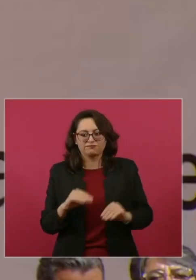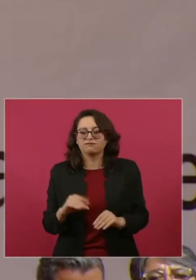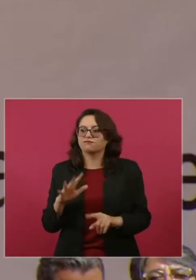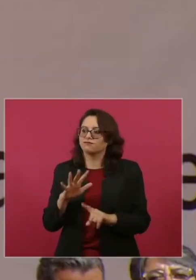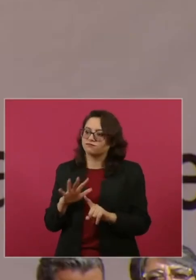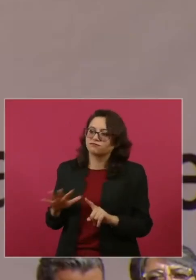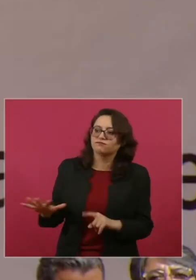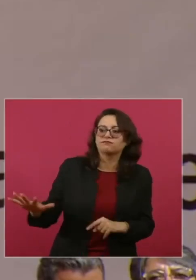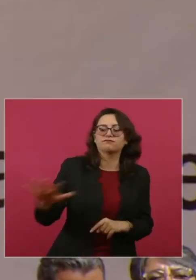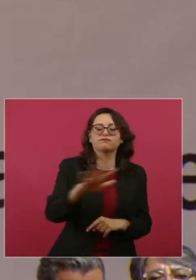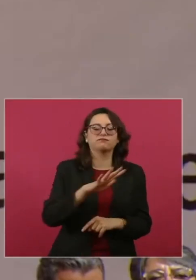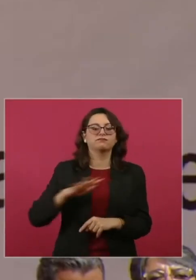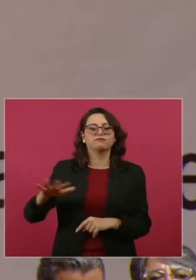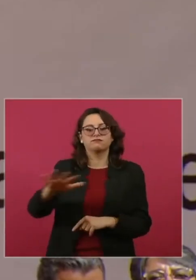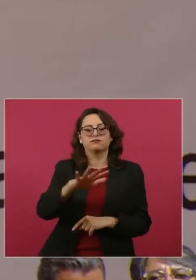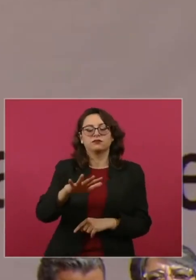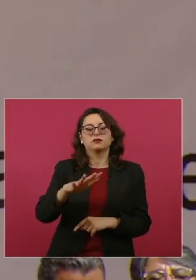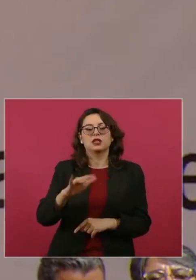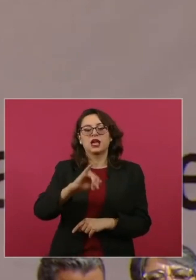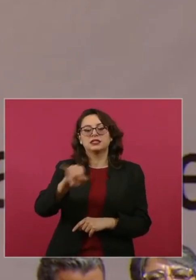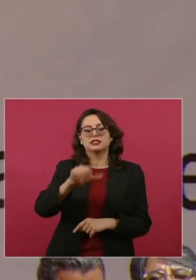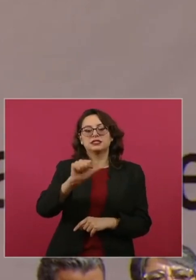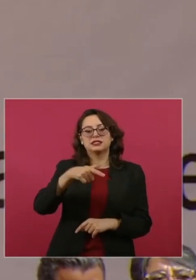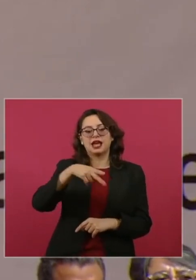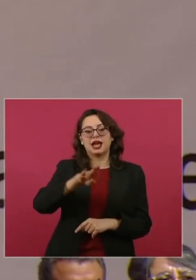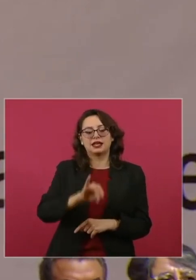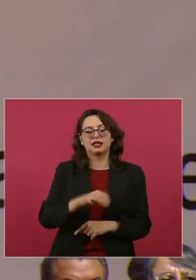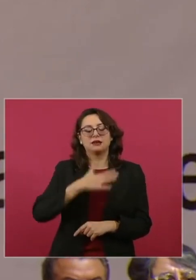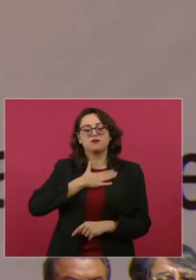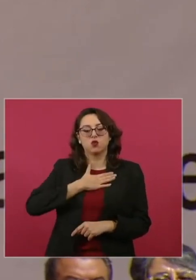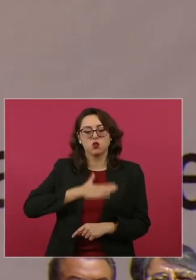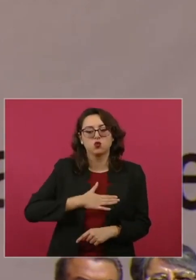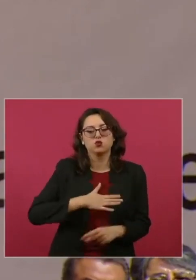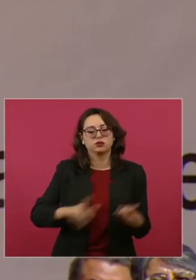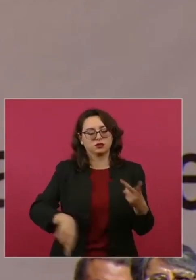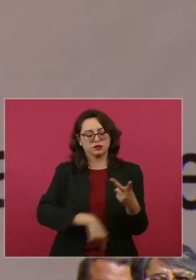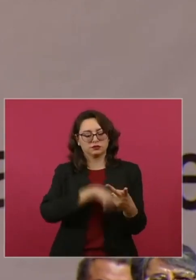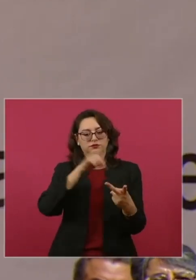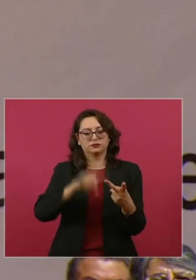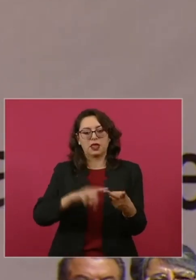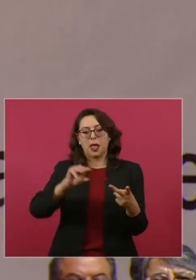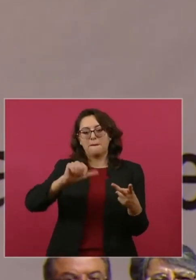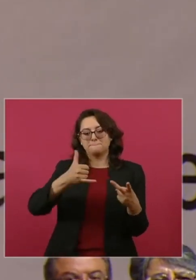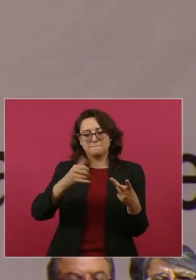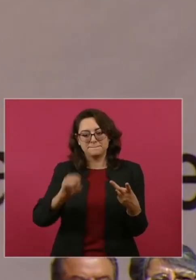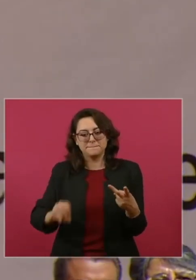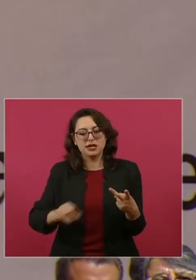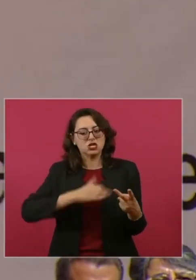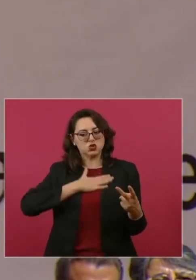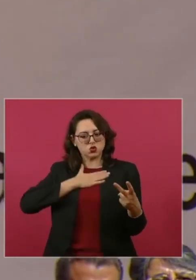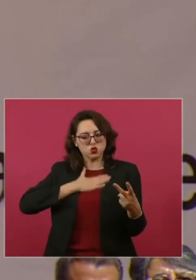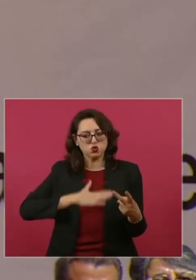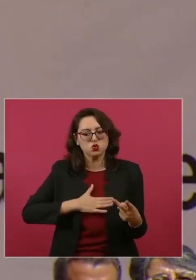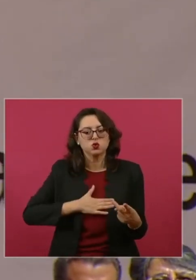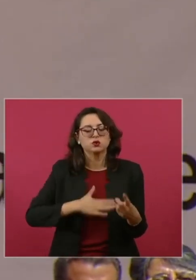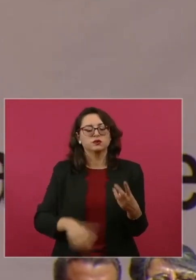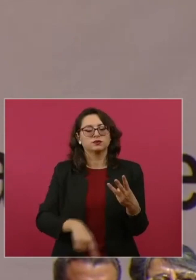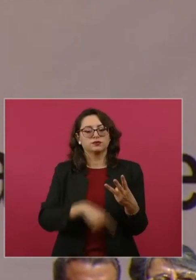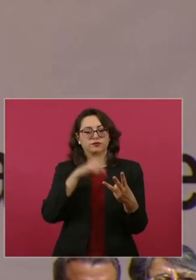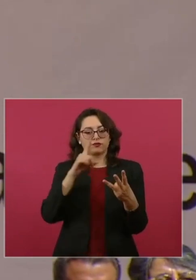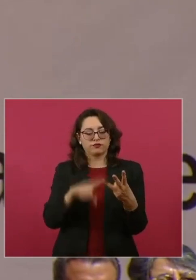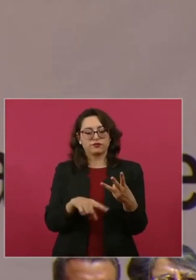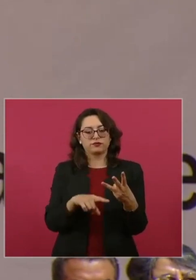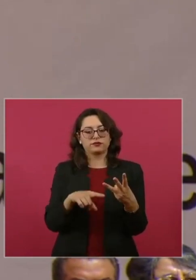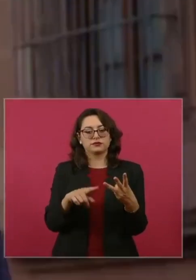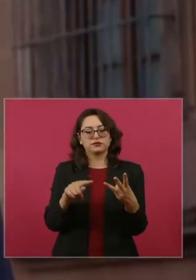justicia al of pueblo justice Yaqui, to the Yaqui, al pueblo Mayo, to the Mayo,